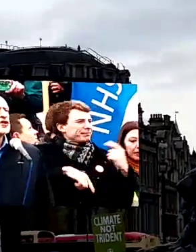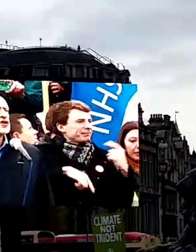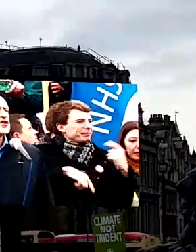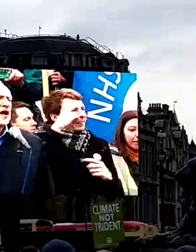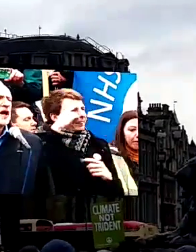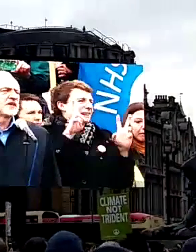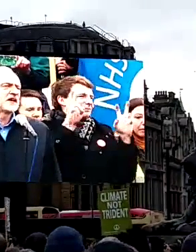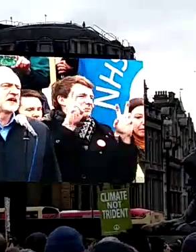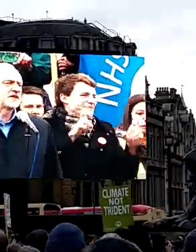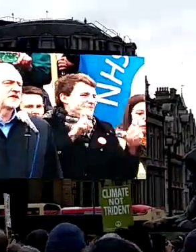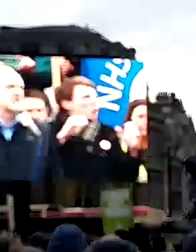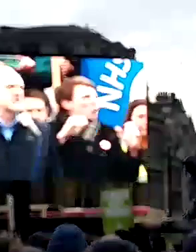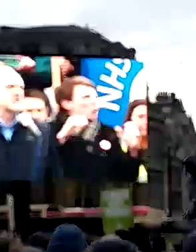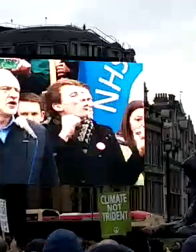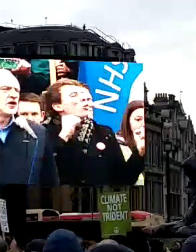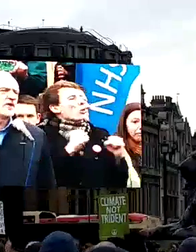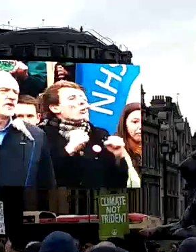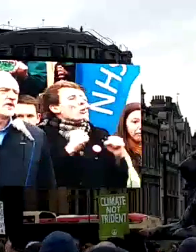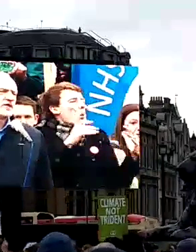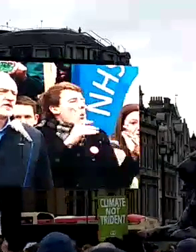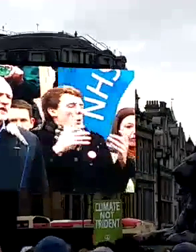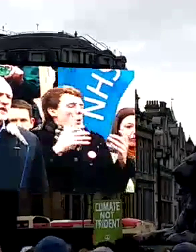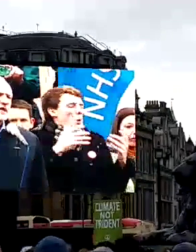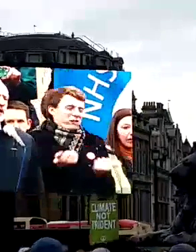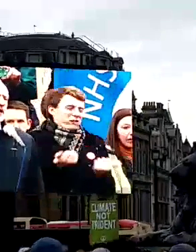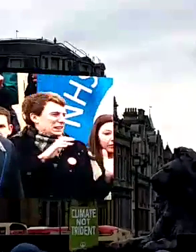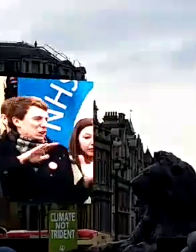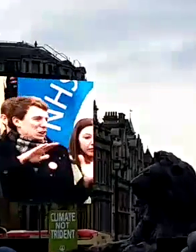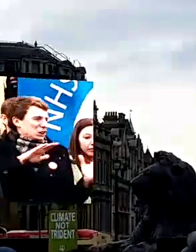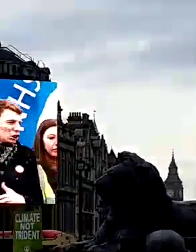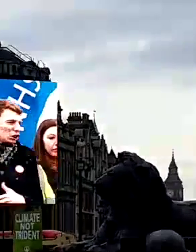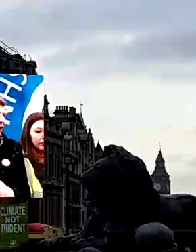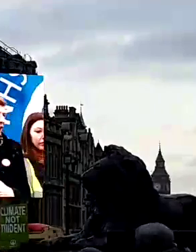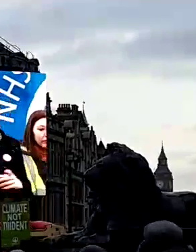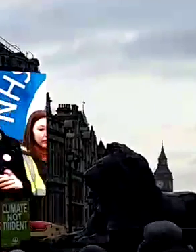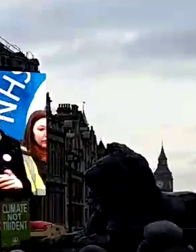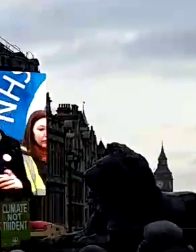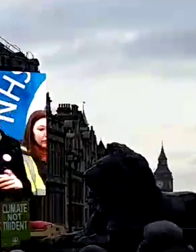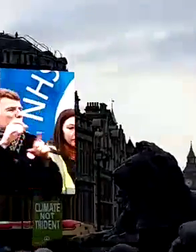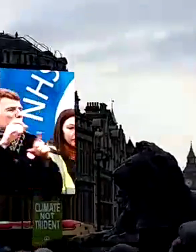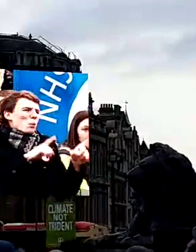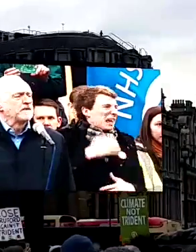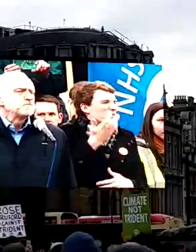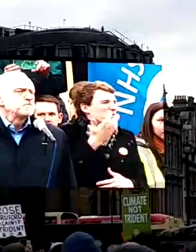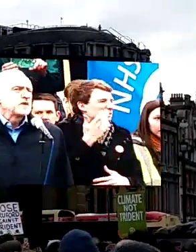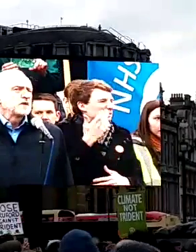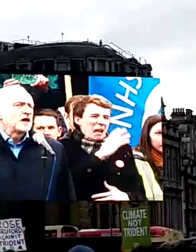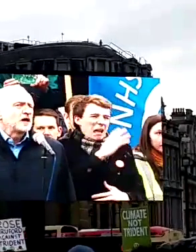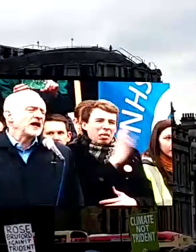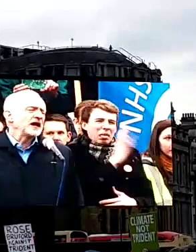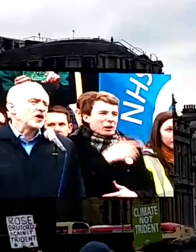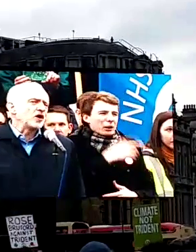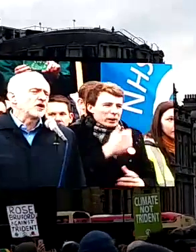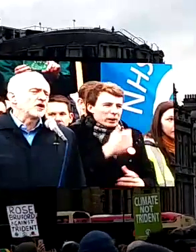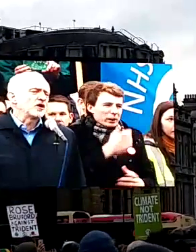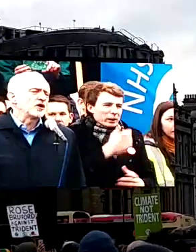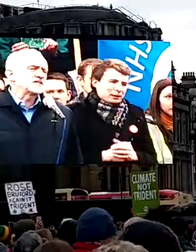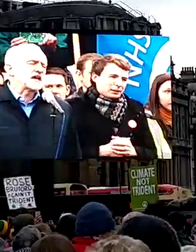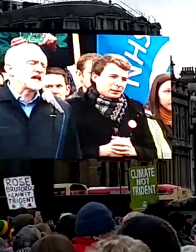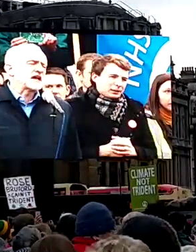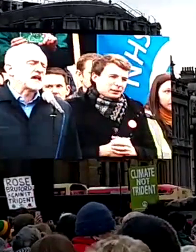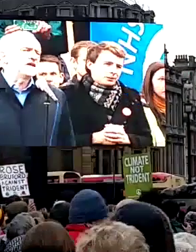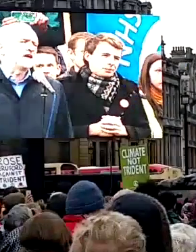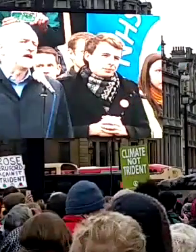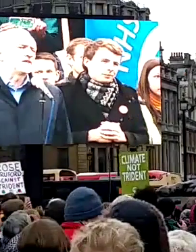War age and think that nuclear weapons are no longer something that is a matter. I had the honour